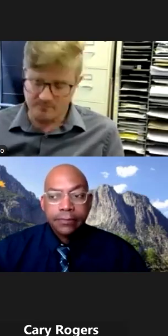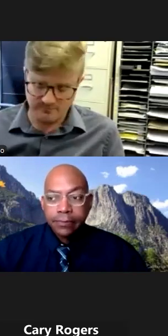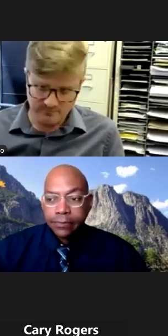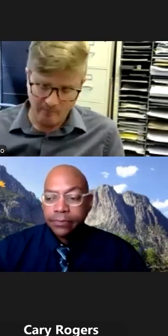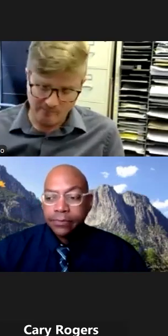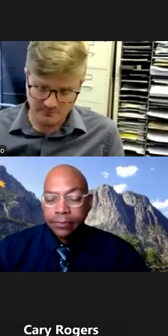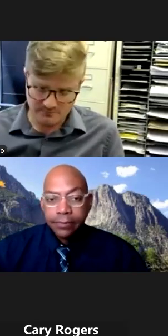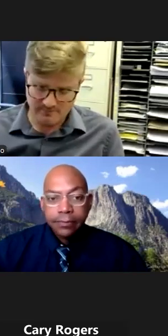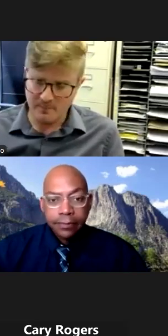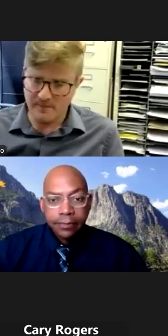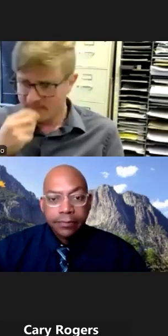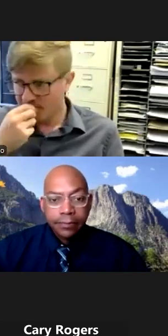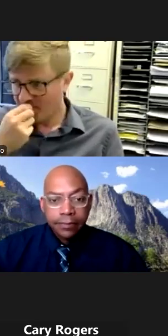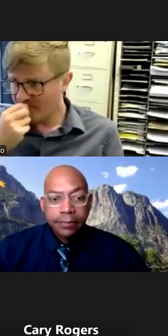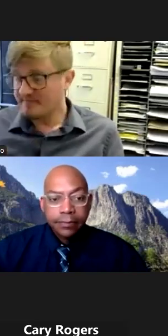use it. And it's just such a challenge.